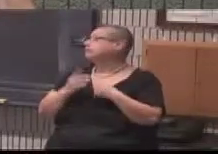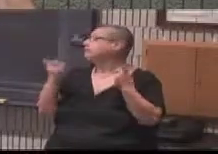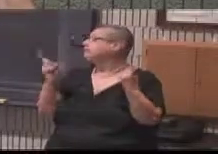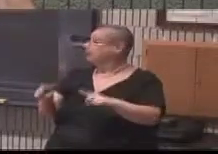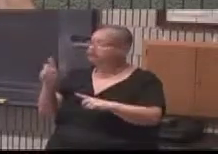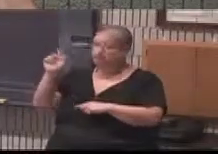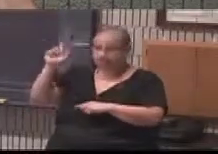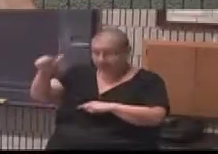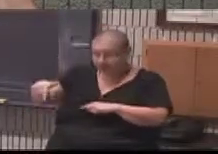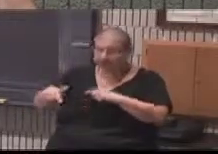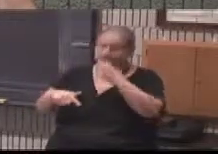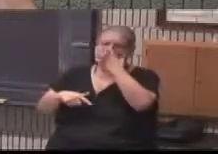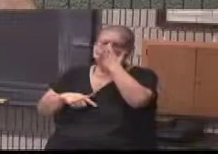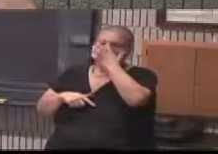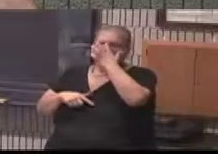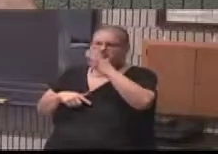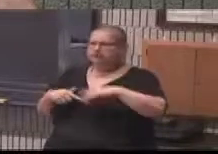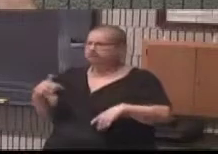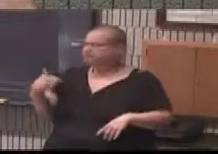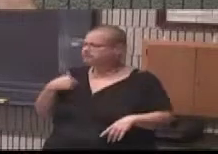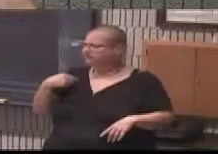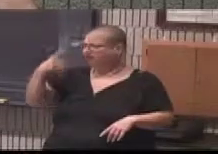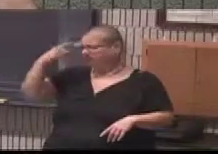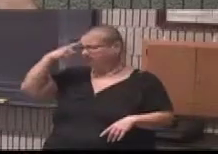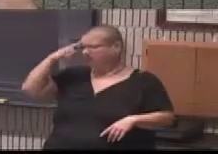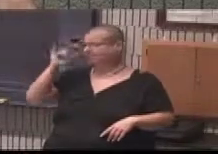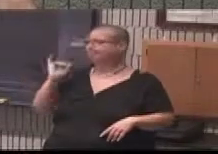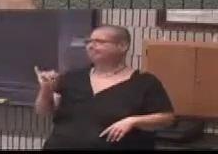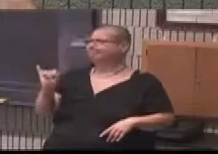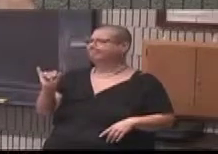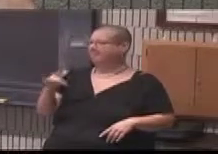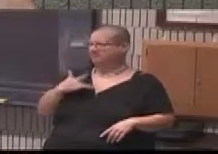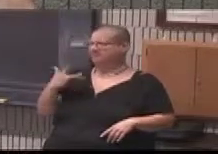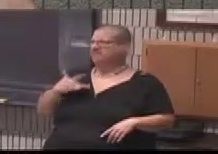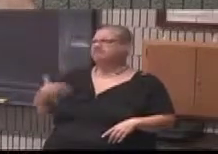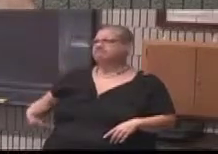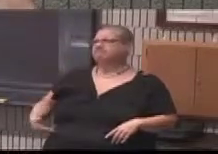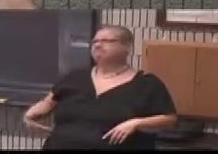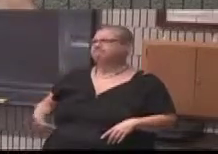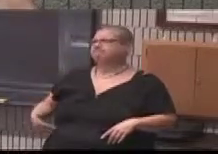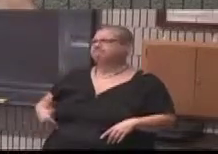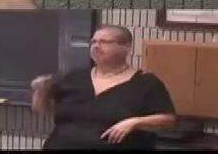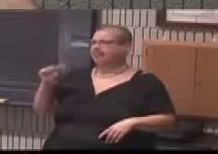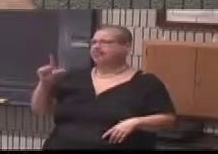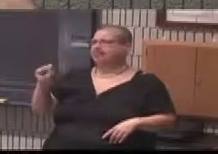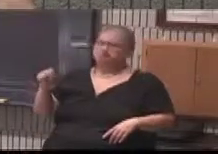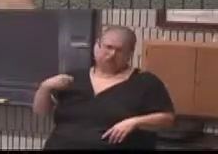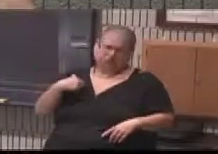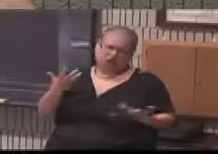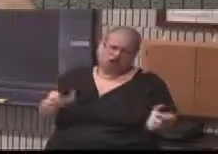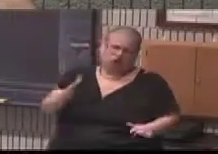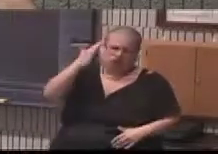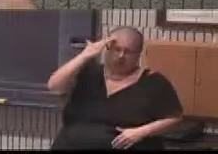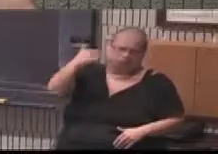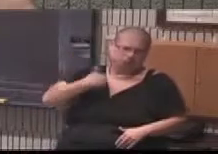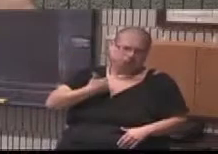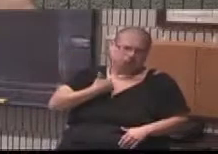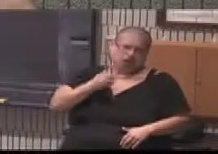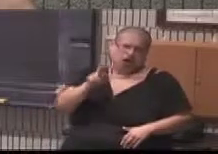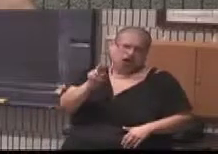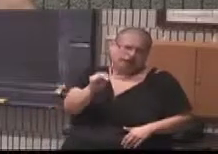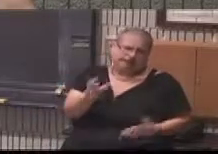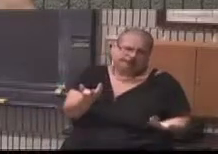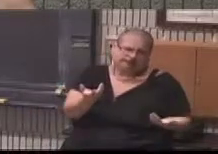eventually, I started to think it was ALS. It was one of those things where, I mean, I knew what ALS was, although I hadn't had a lot